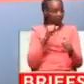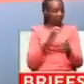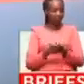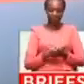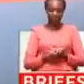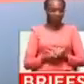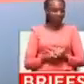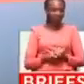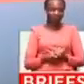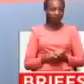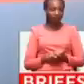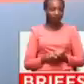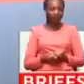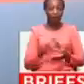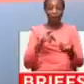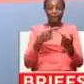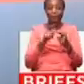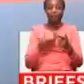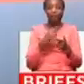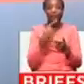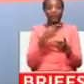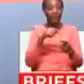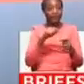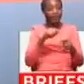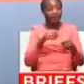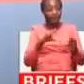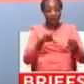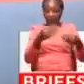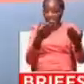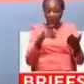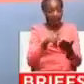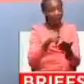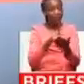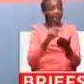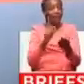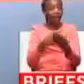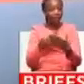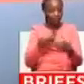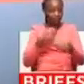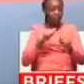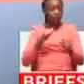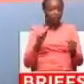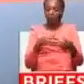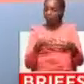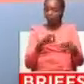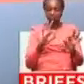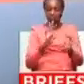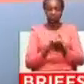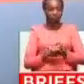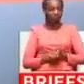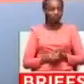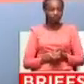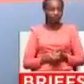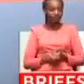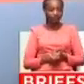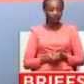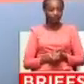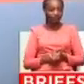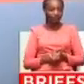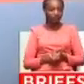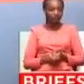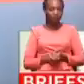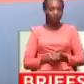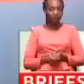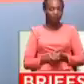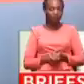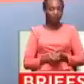yeah, here, you take the money, you sacrifice it, you do whatever you have to do. I'm going to be, you know, elsewhere. I'll be at the theater. I think I